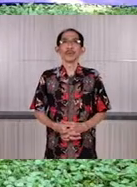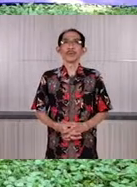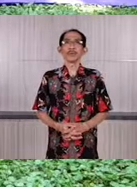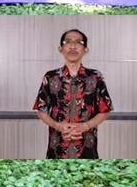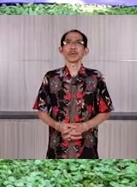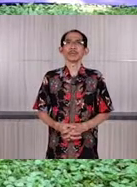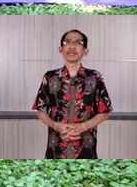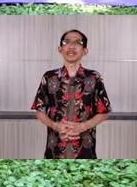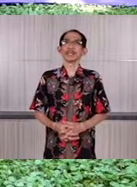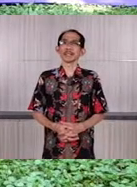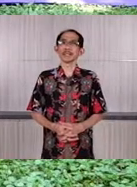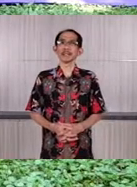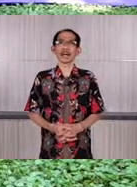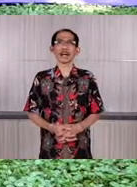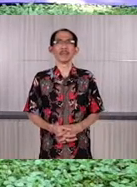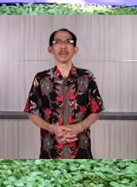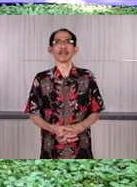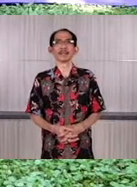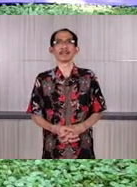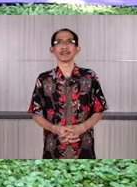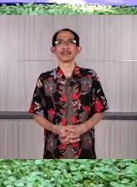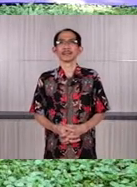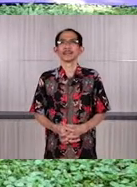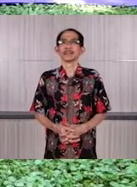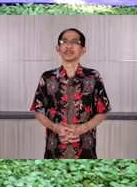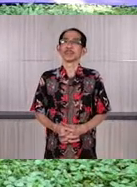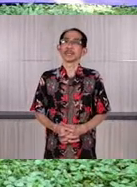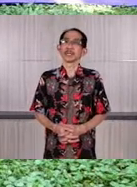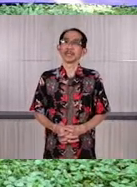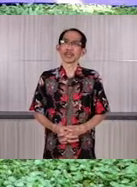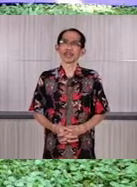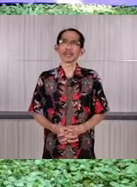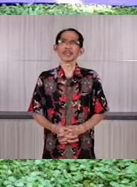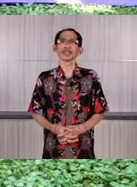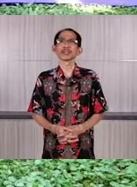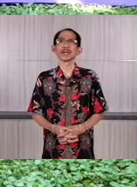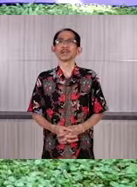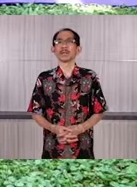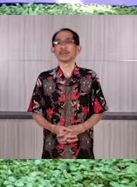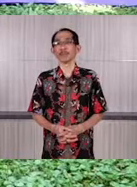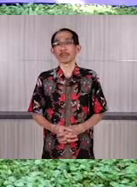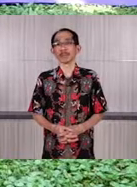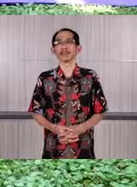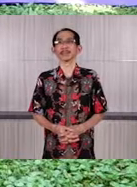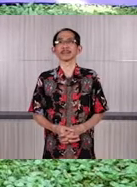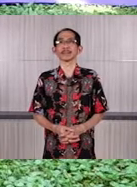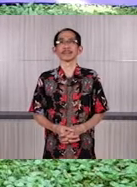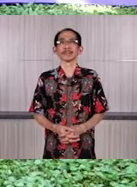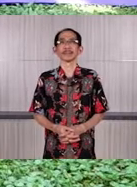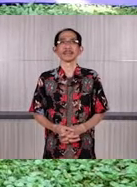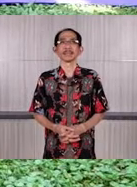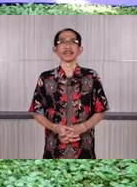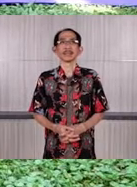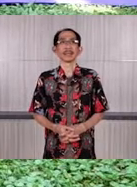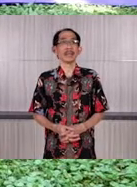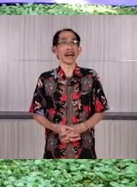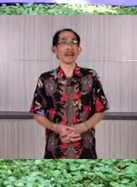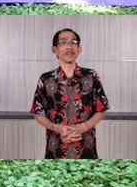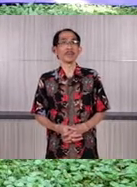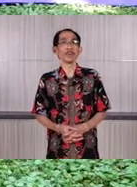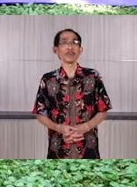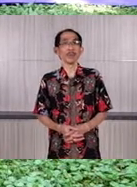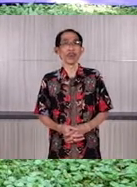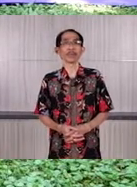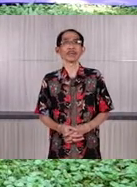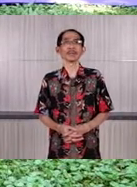As you focus on hearing the gamelan, bring your thoughts about the past. They might